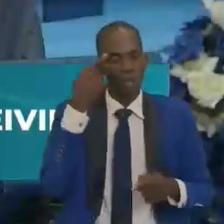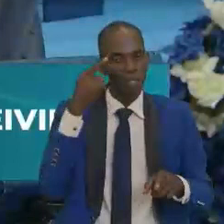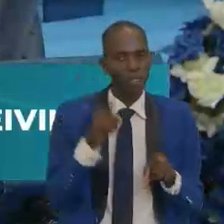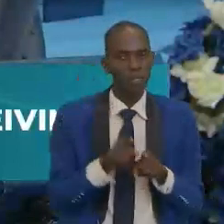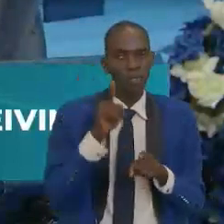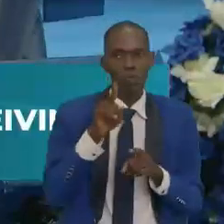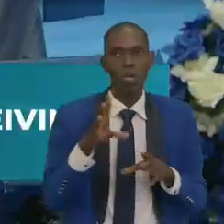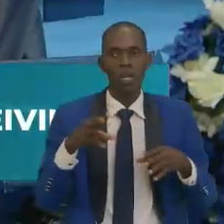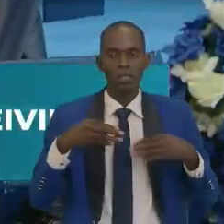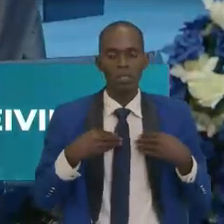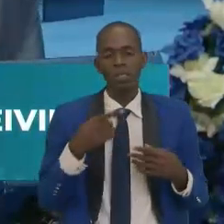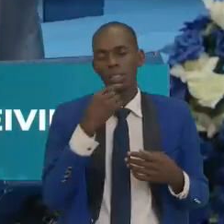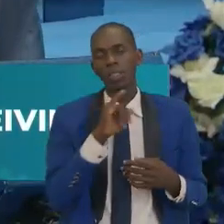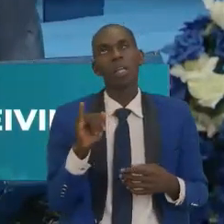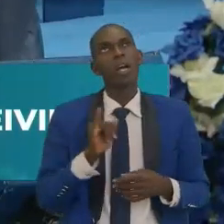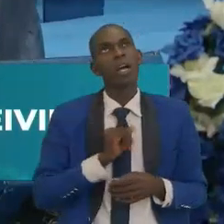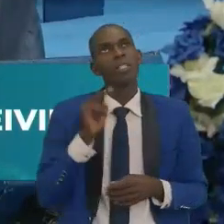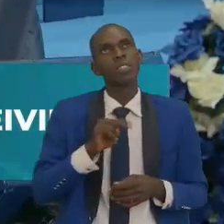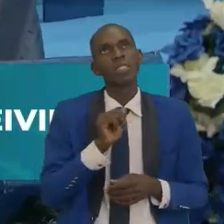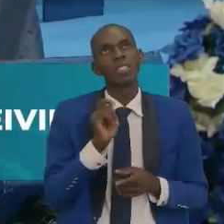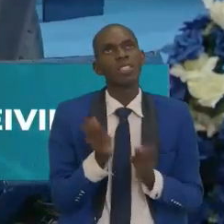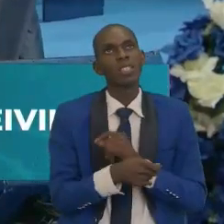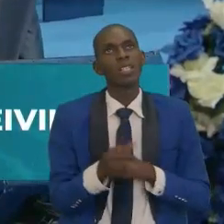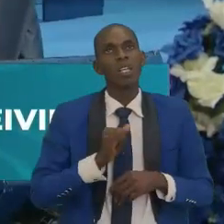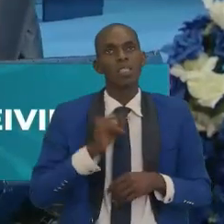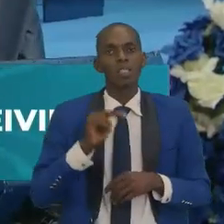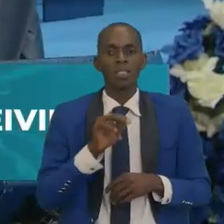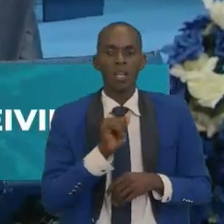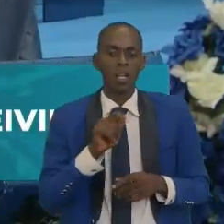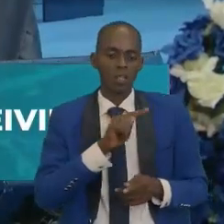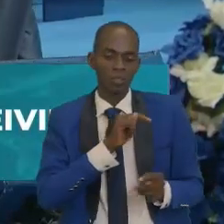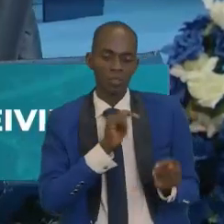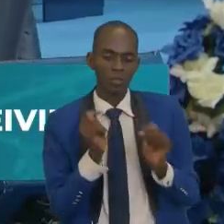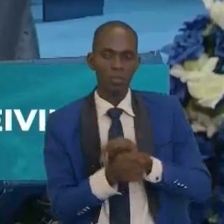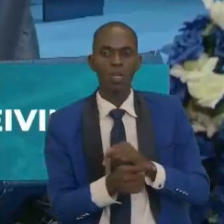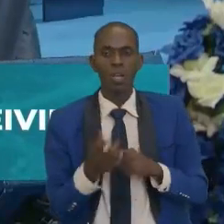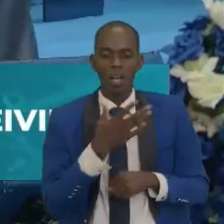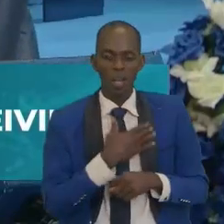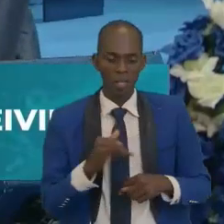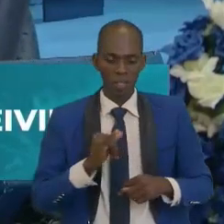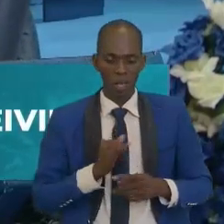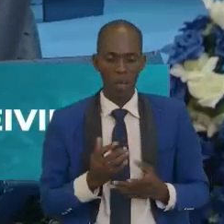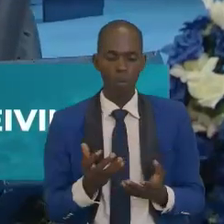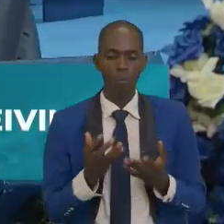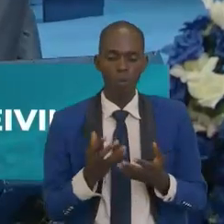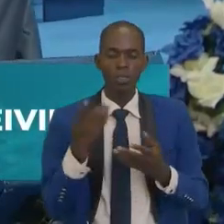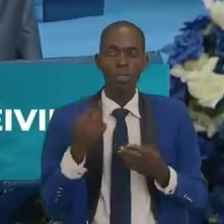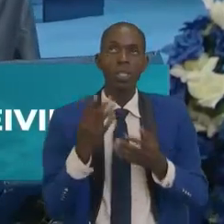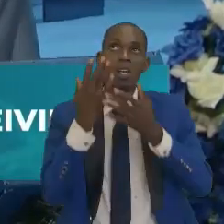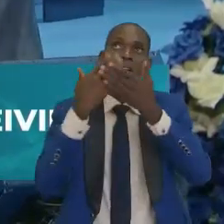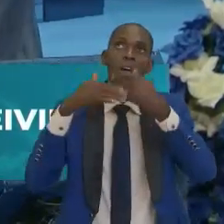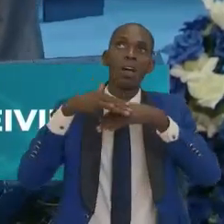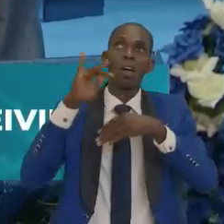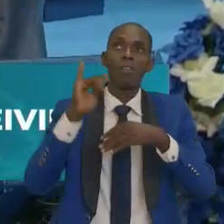need a change, I need a transformation, and I want the heavenly blessing for